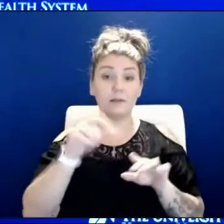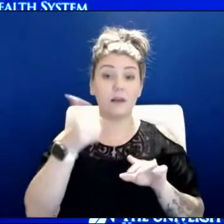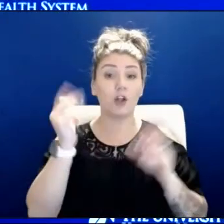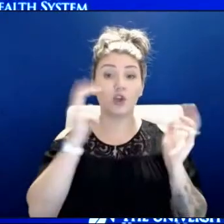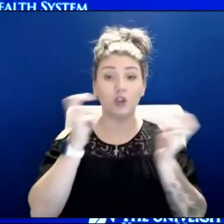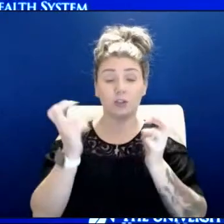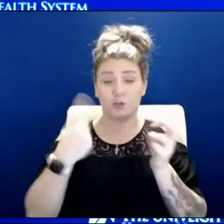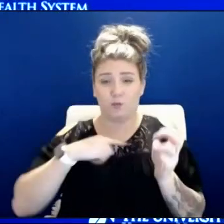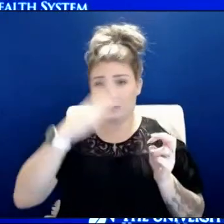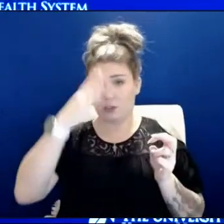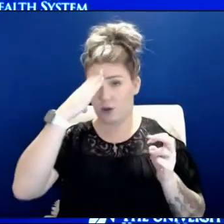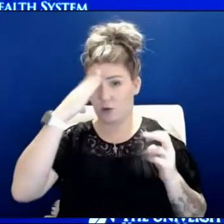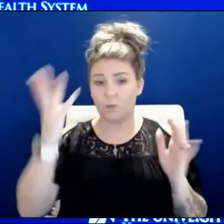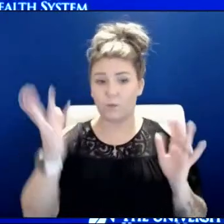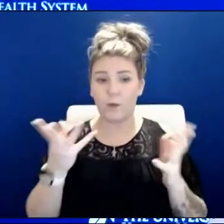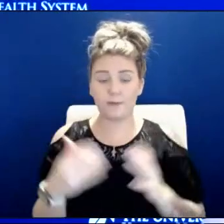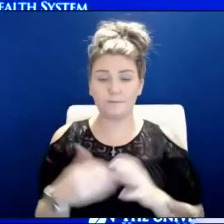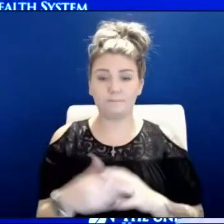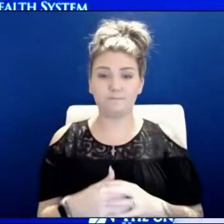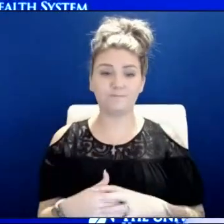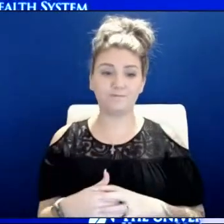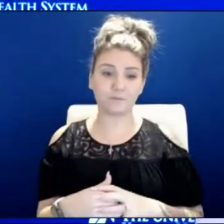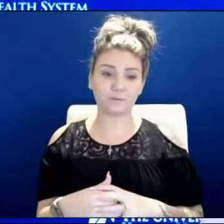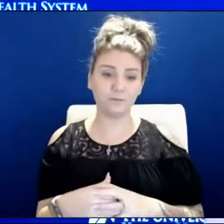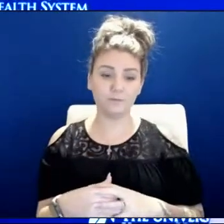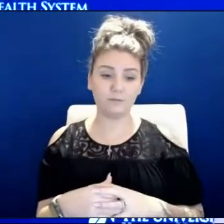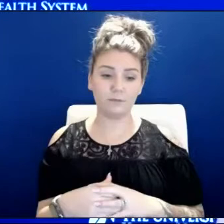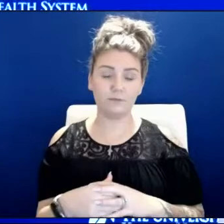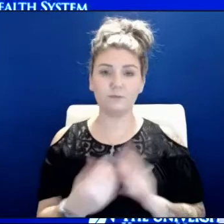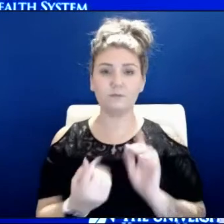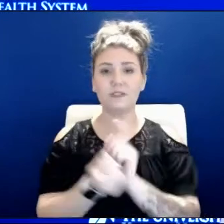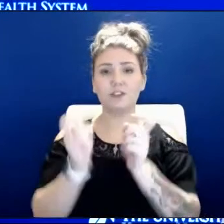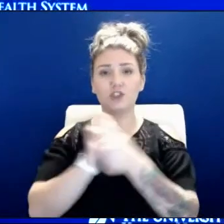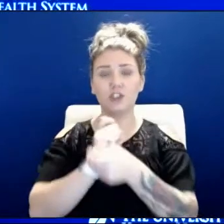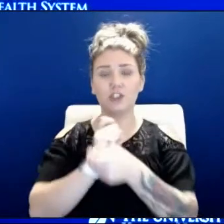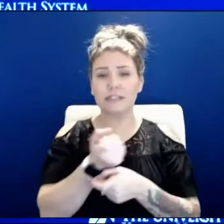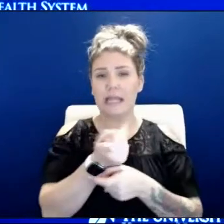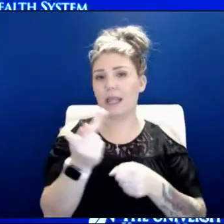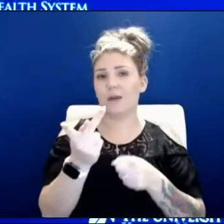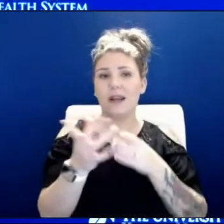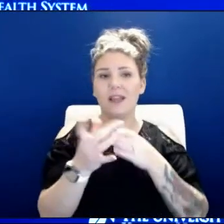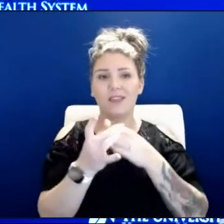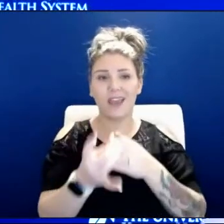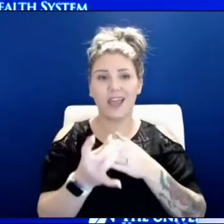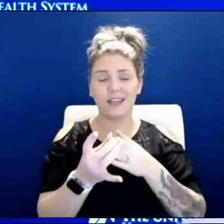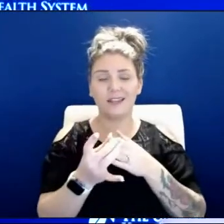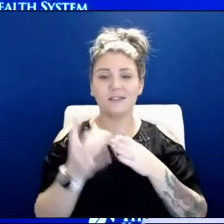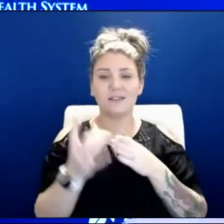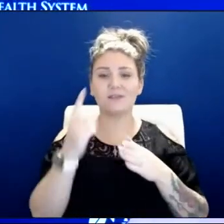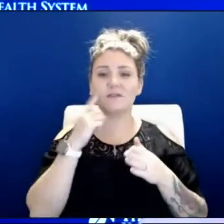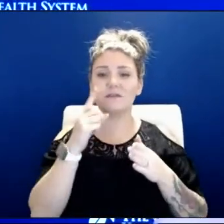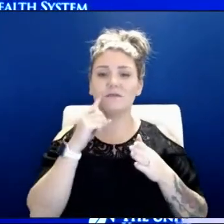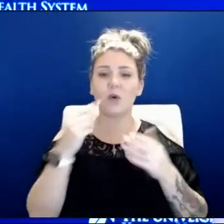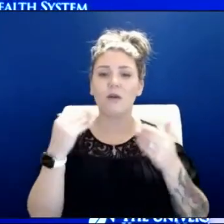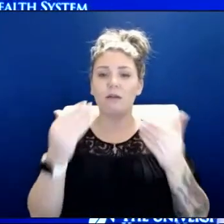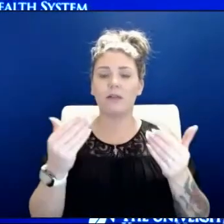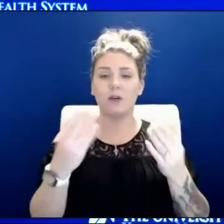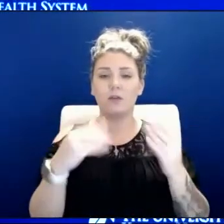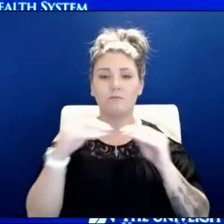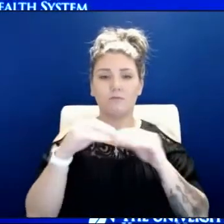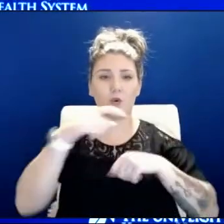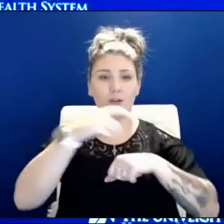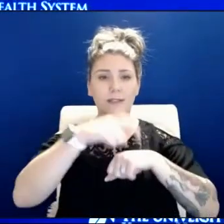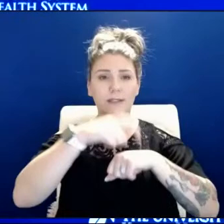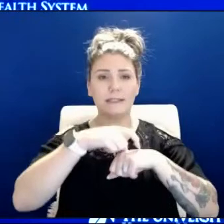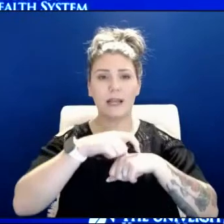that there has been a change in some of the guidance allowing for a further time between that first and second dose for